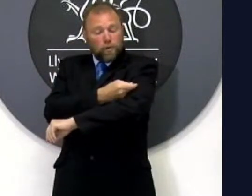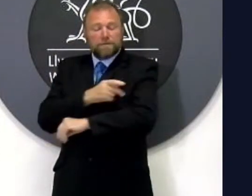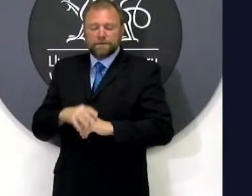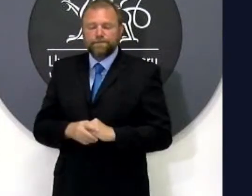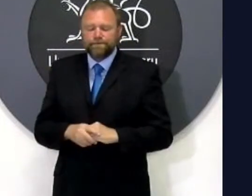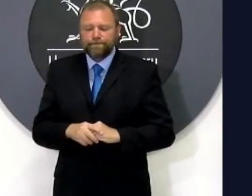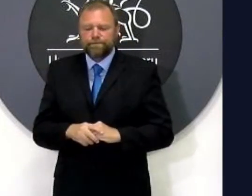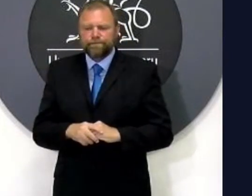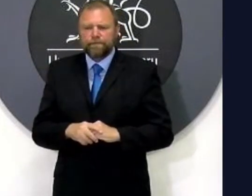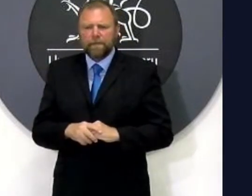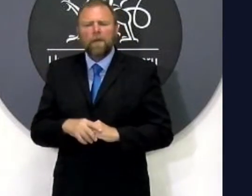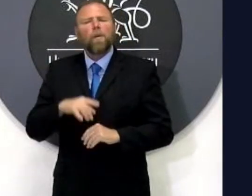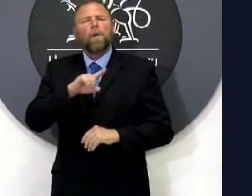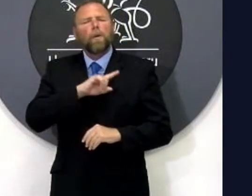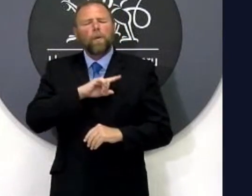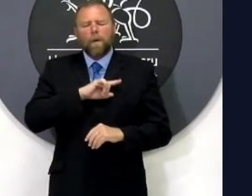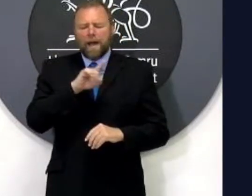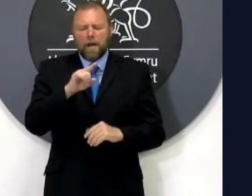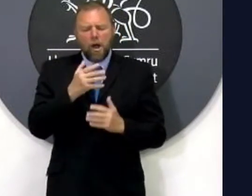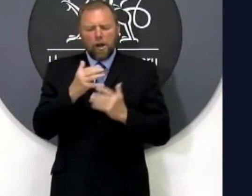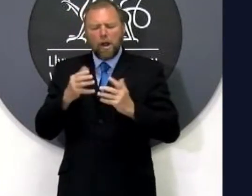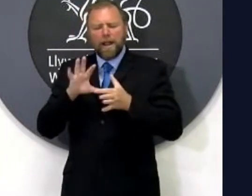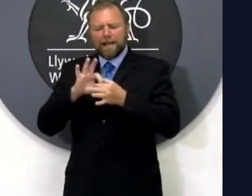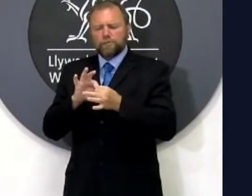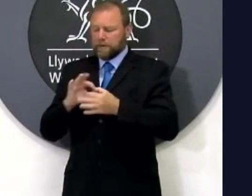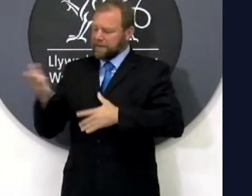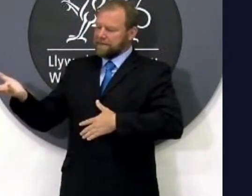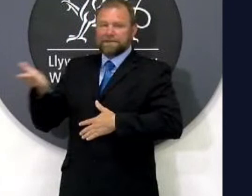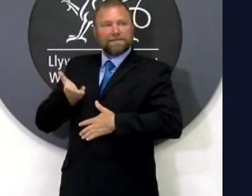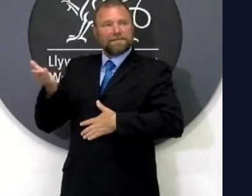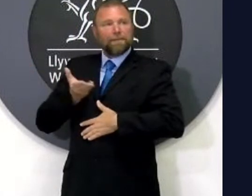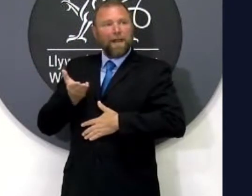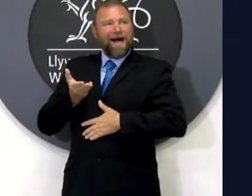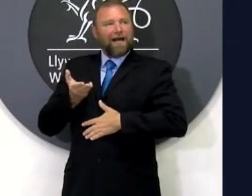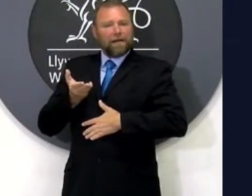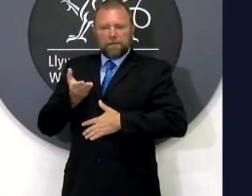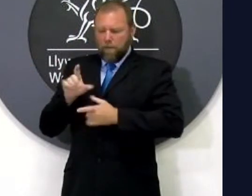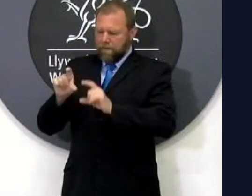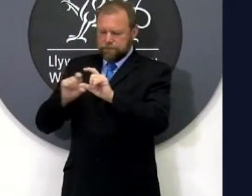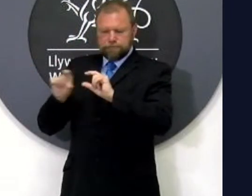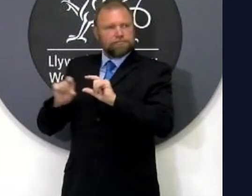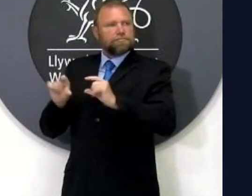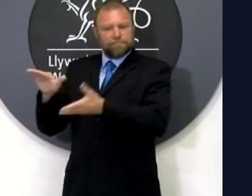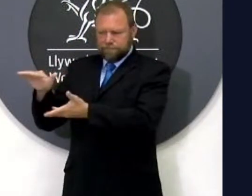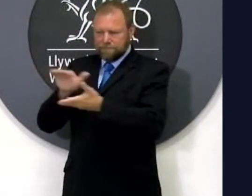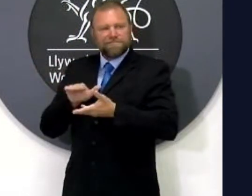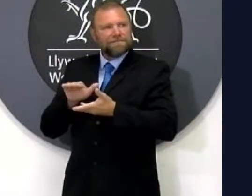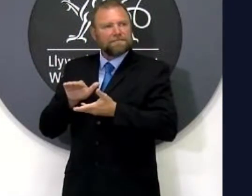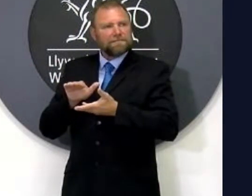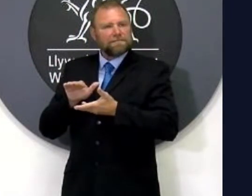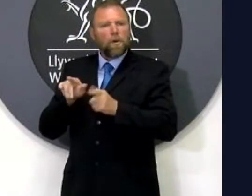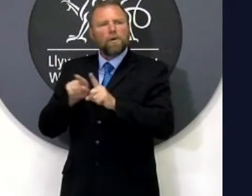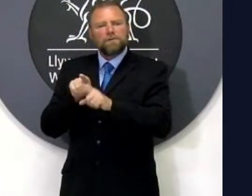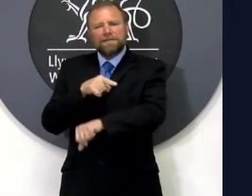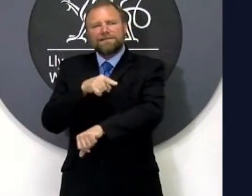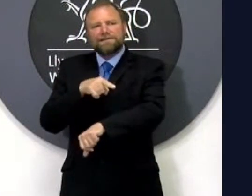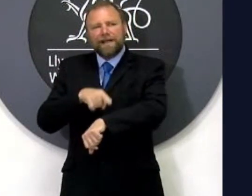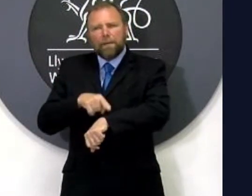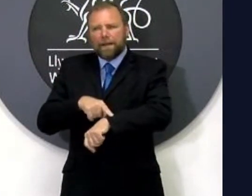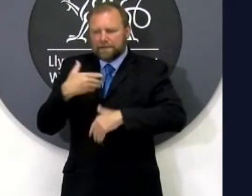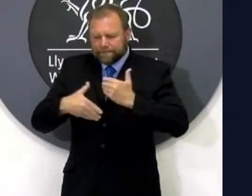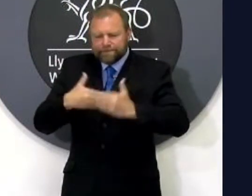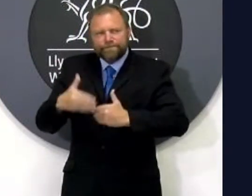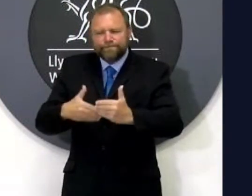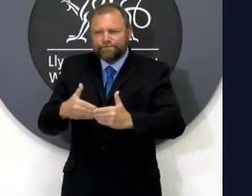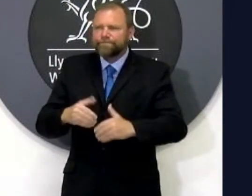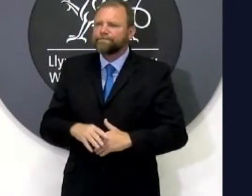of the supply chain and the timing of vaccines, which has led to the